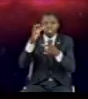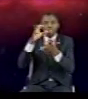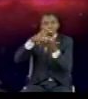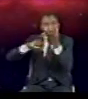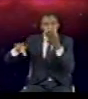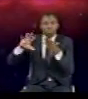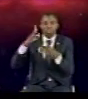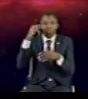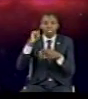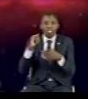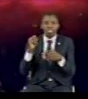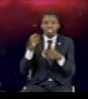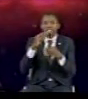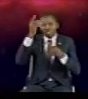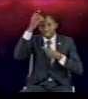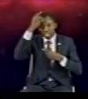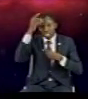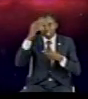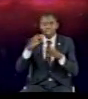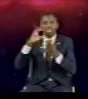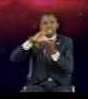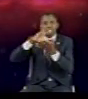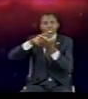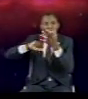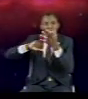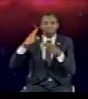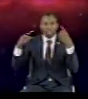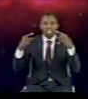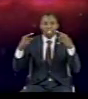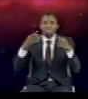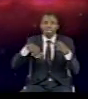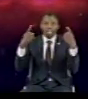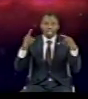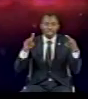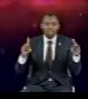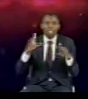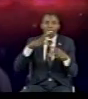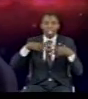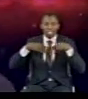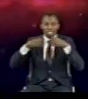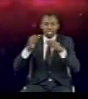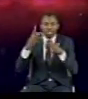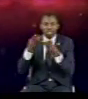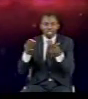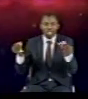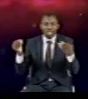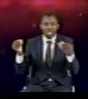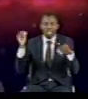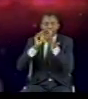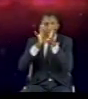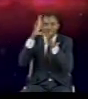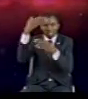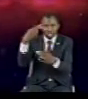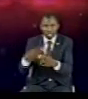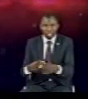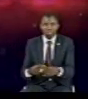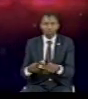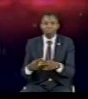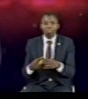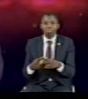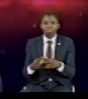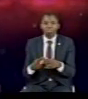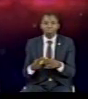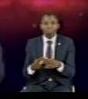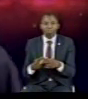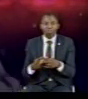the disasters. Withdraw the pestilences. And heal the land in Jesus' name. But can I hear